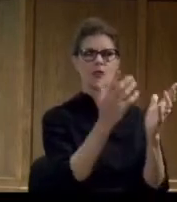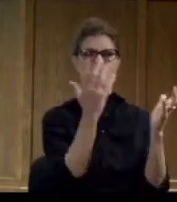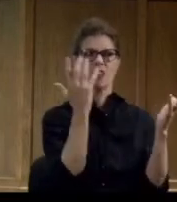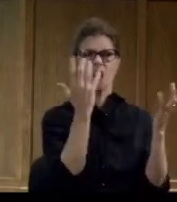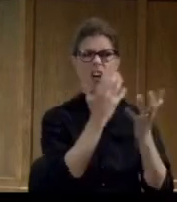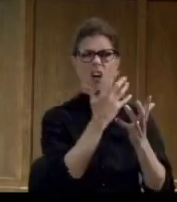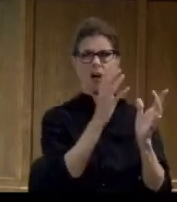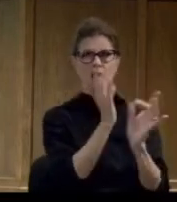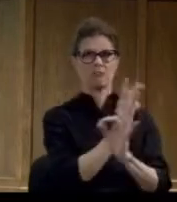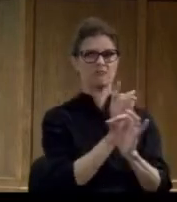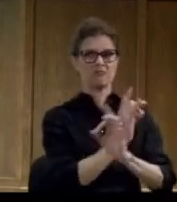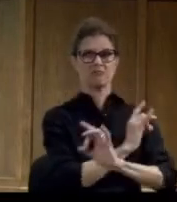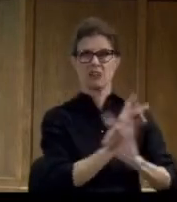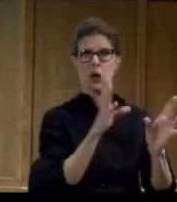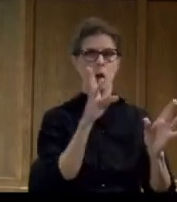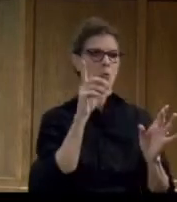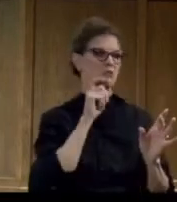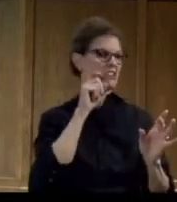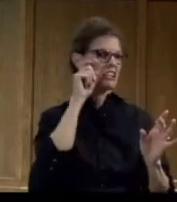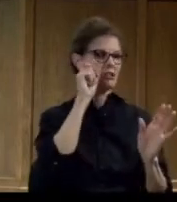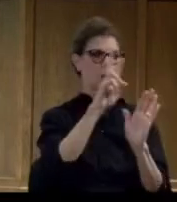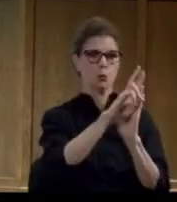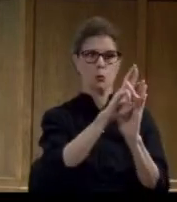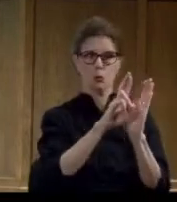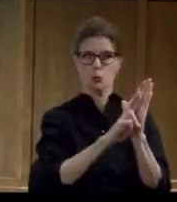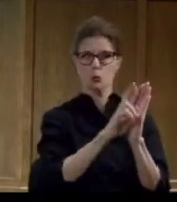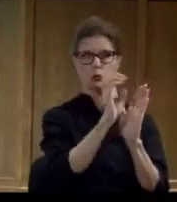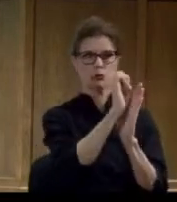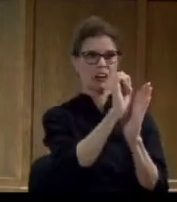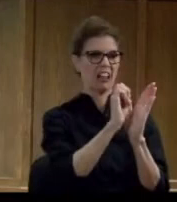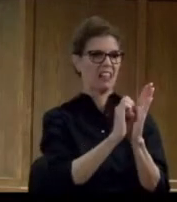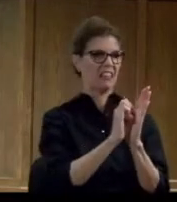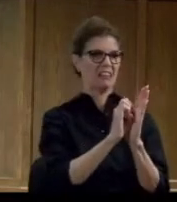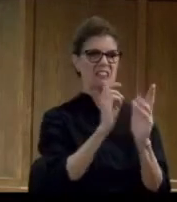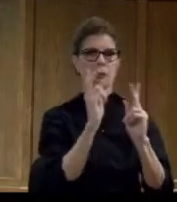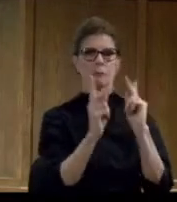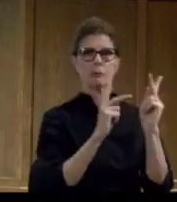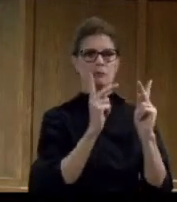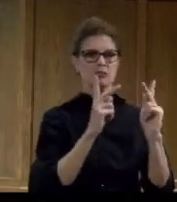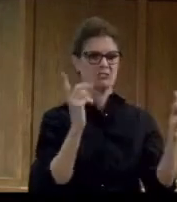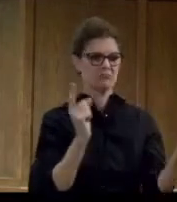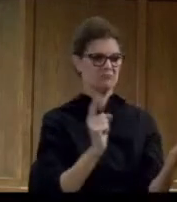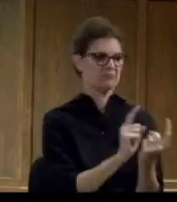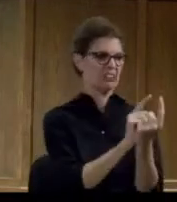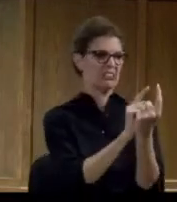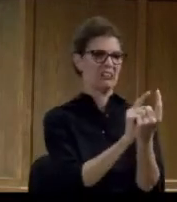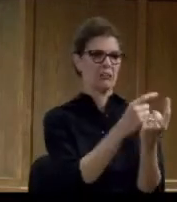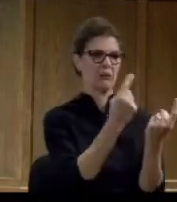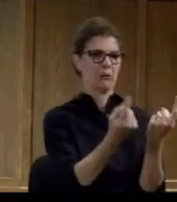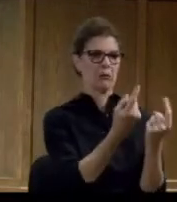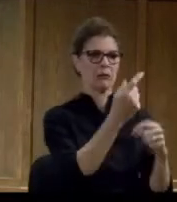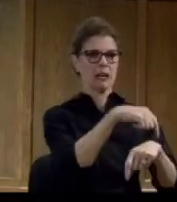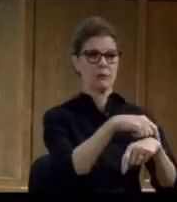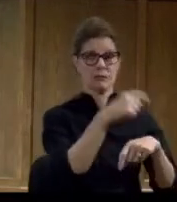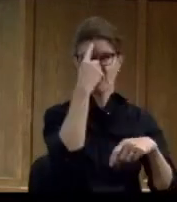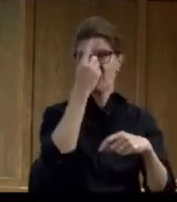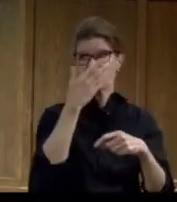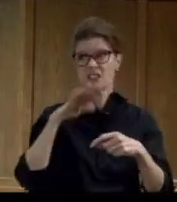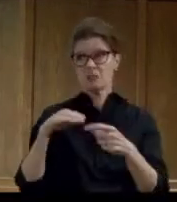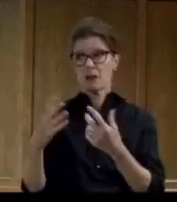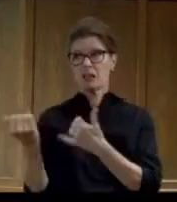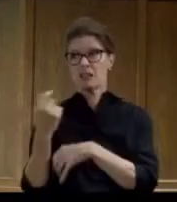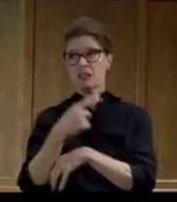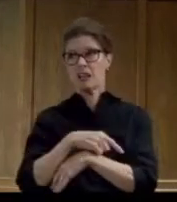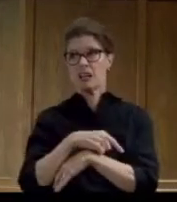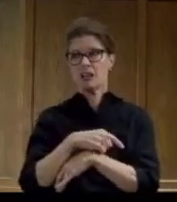absolutely no sexual ethics in this festival. Like, we think things are really bad today, and they are in